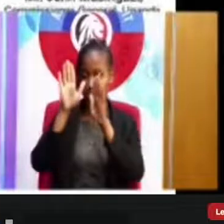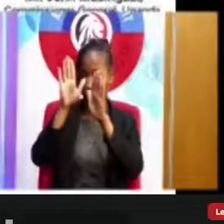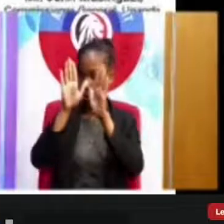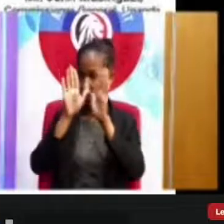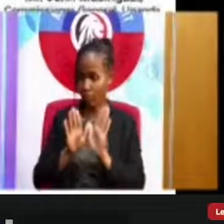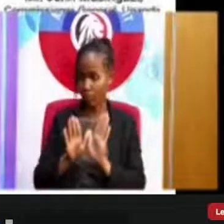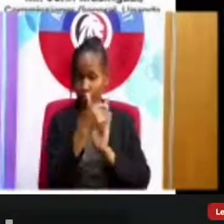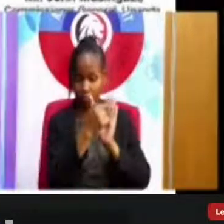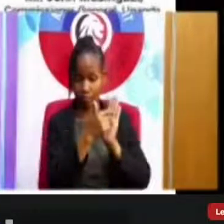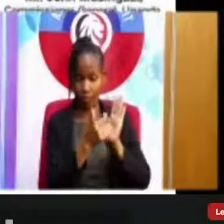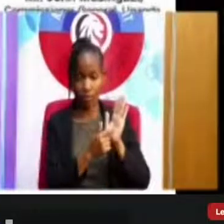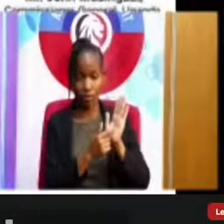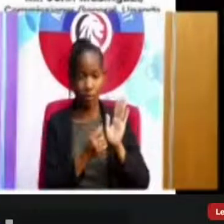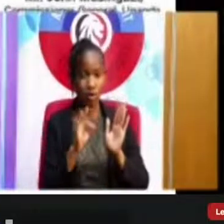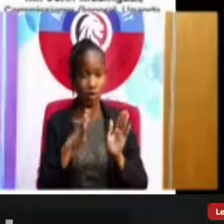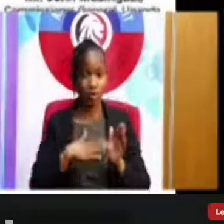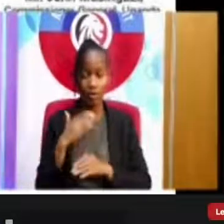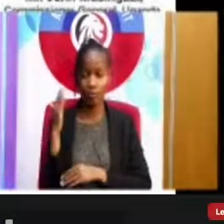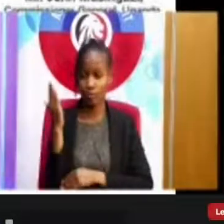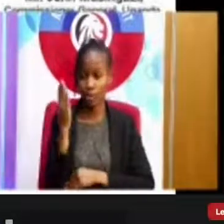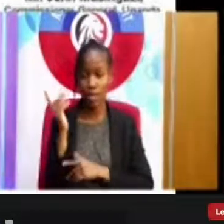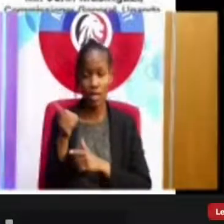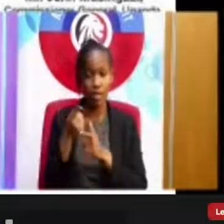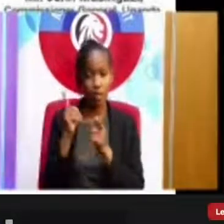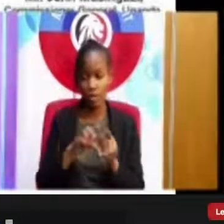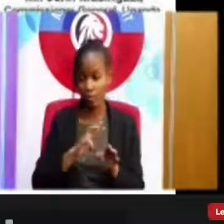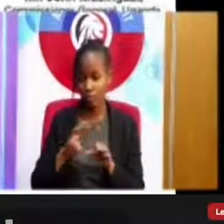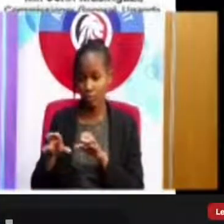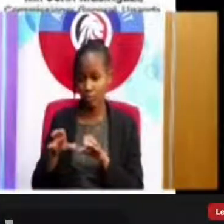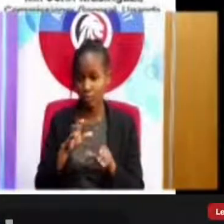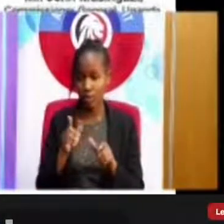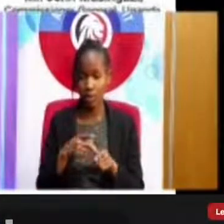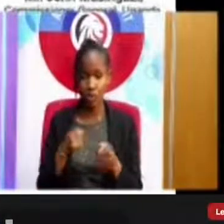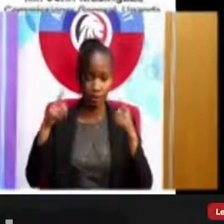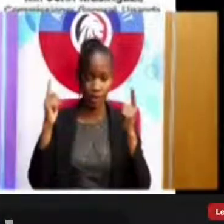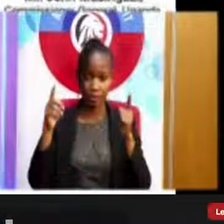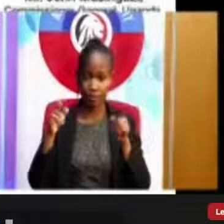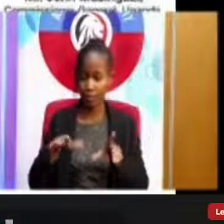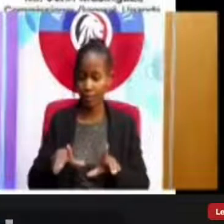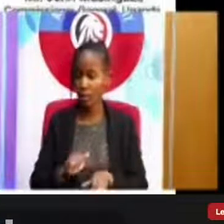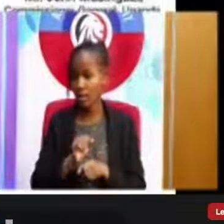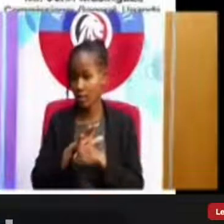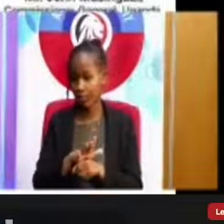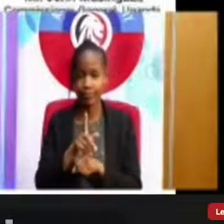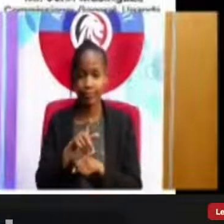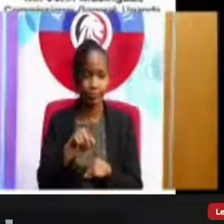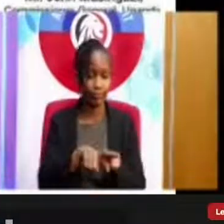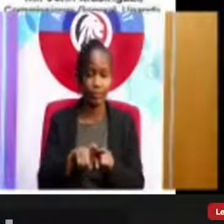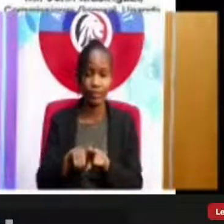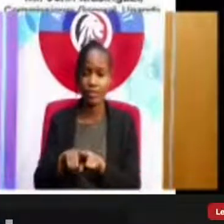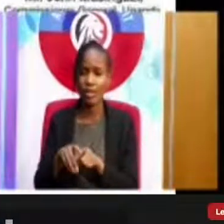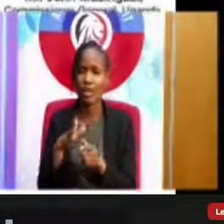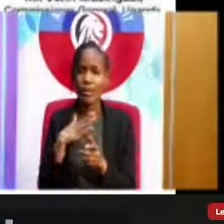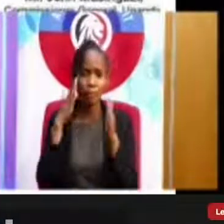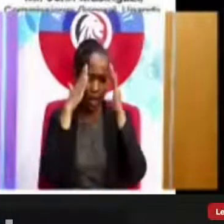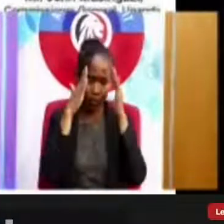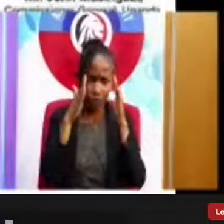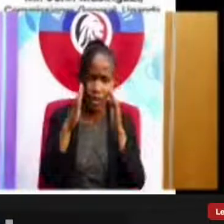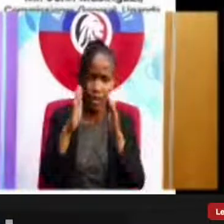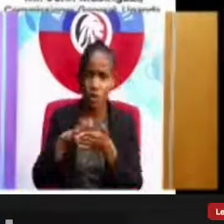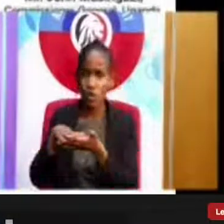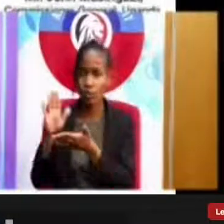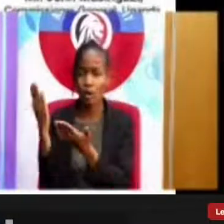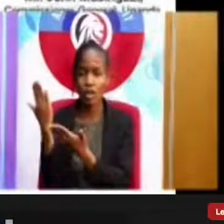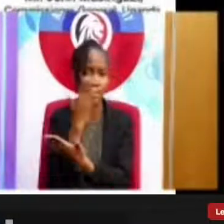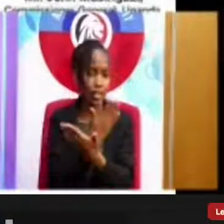our presentation and what we have done to survive in this COVID pandemic. And I look forward to further interaction and sharing